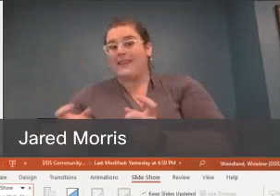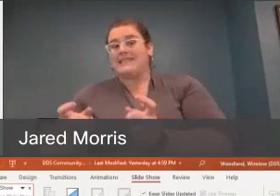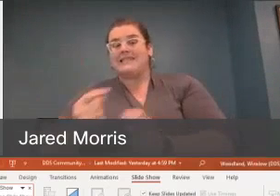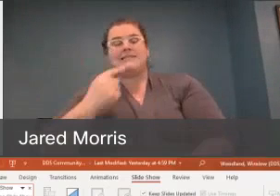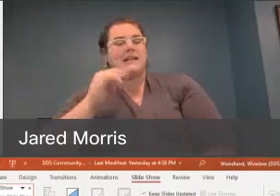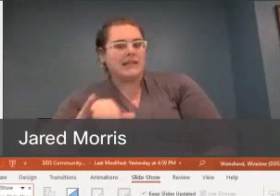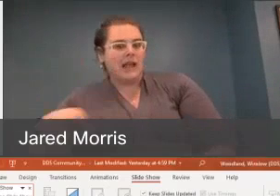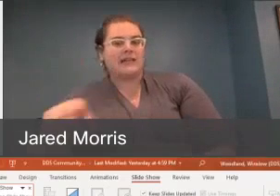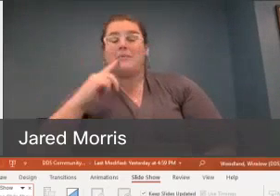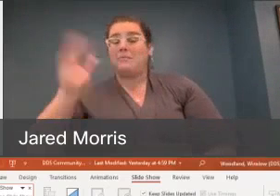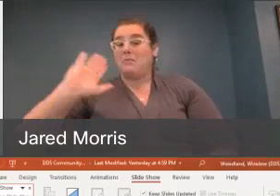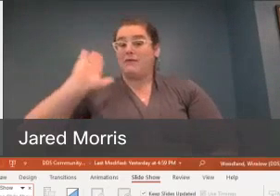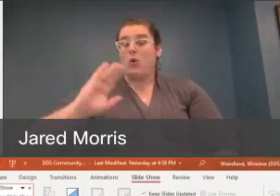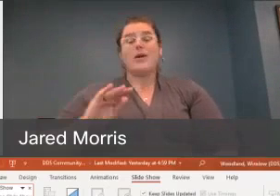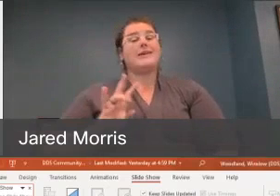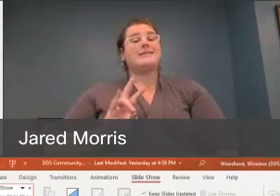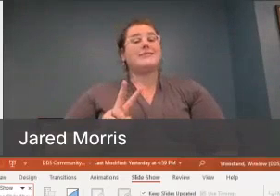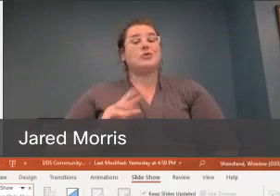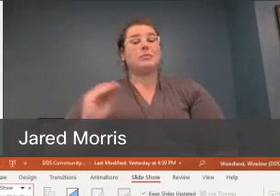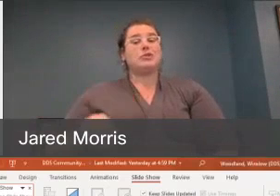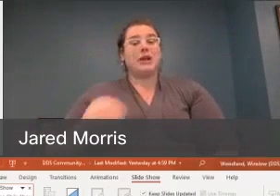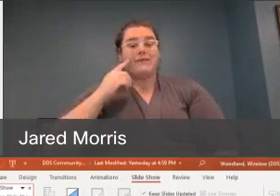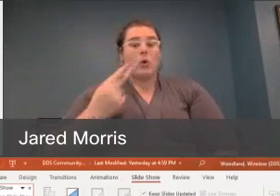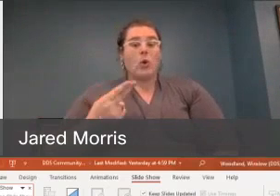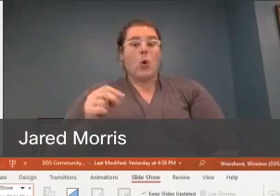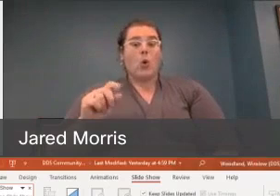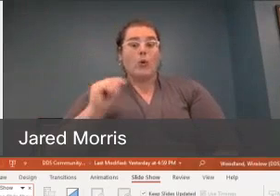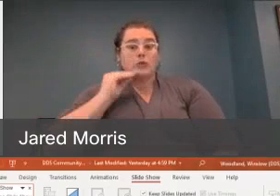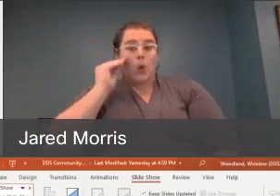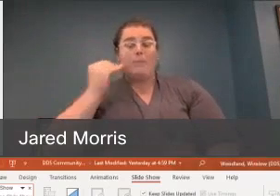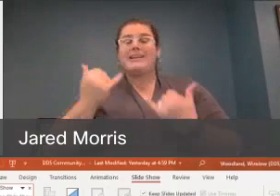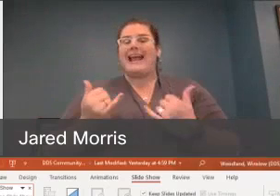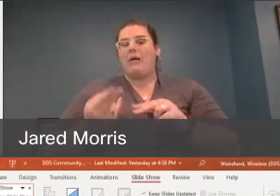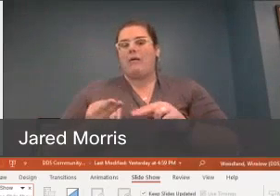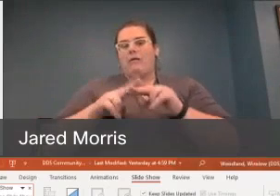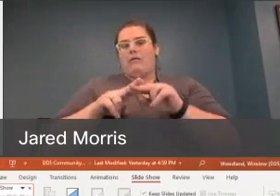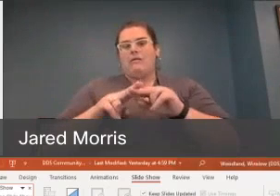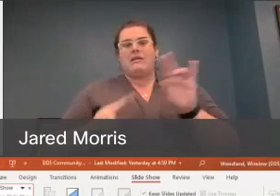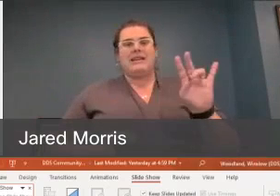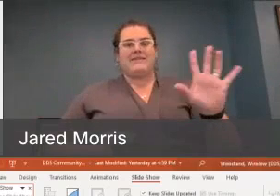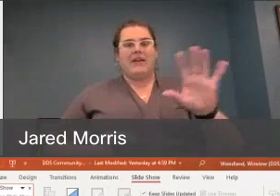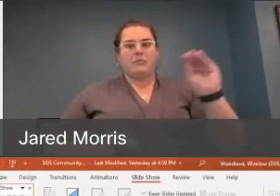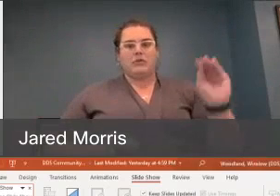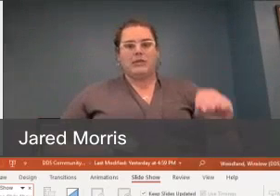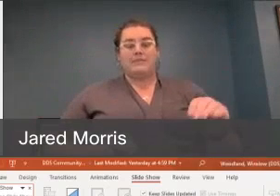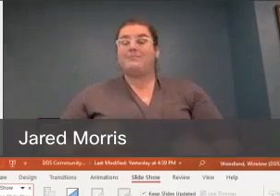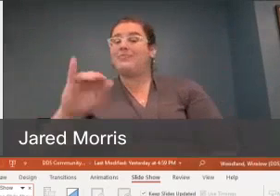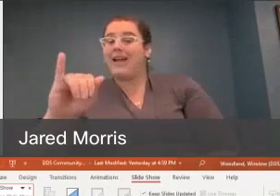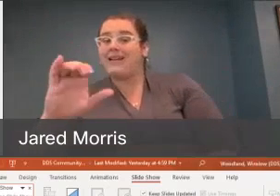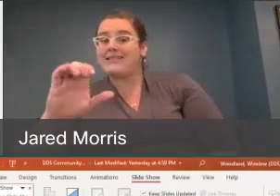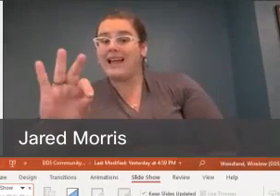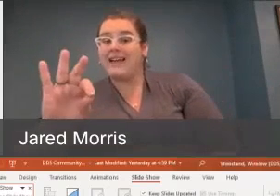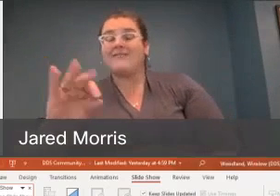at 72% for host homes. We're now at 75%. In ICS, we were at 96%. We're now